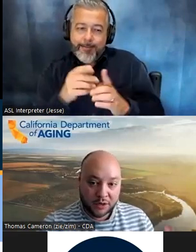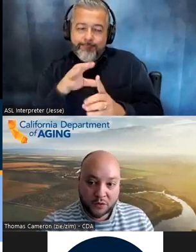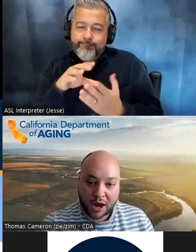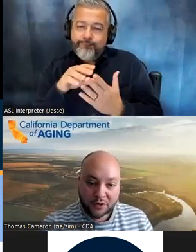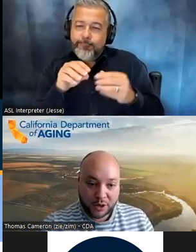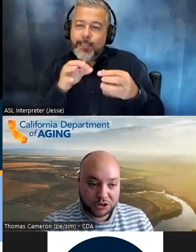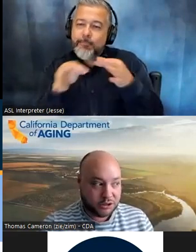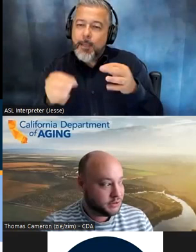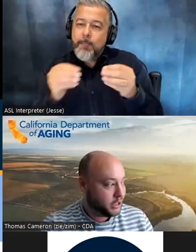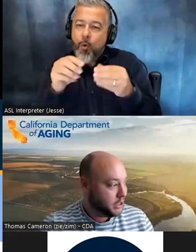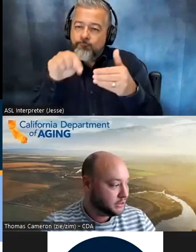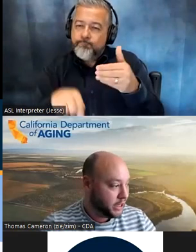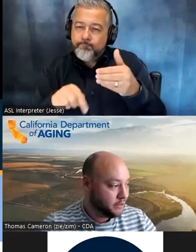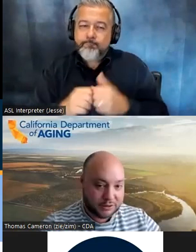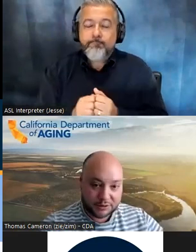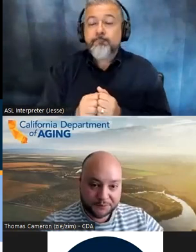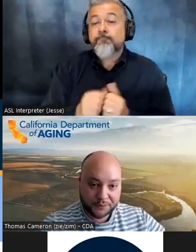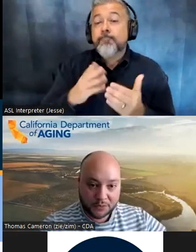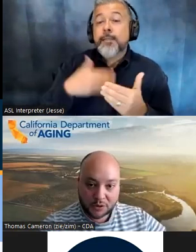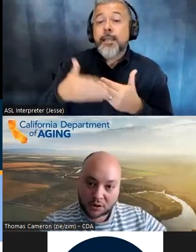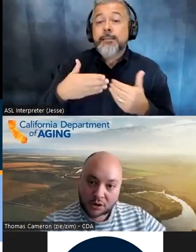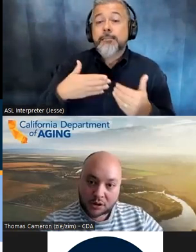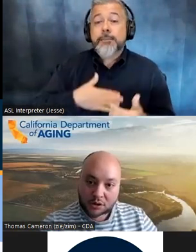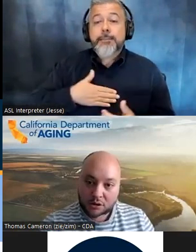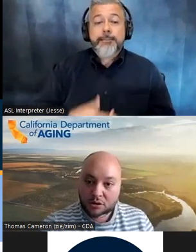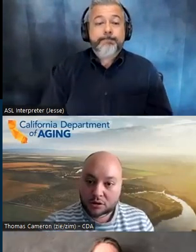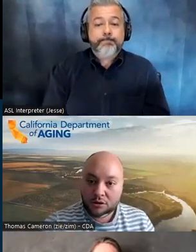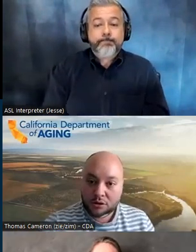And if you have any questions, next slide, please.